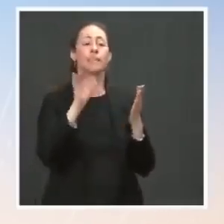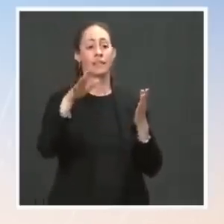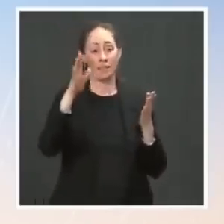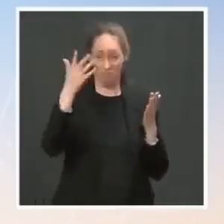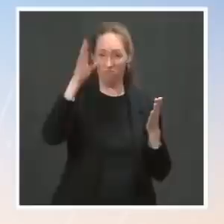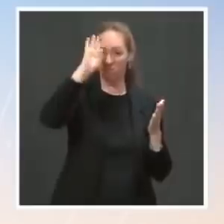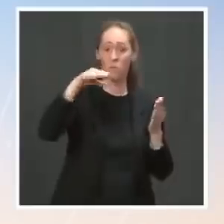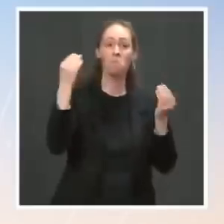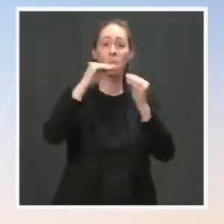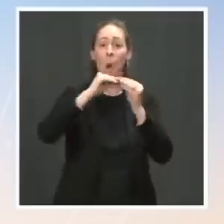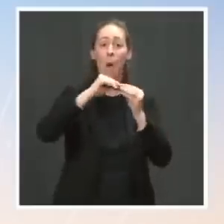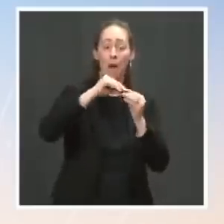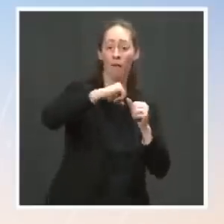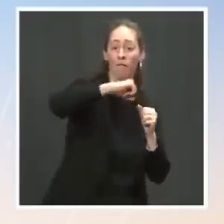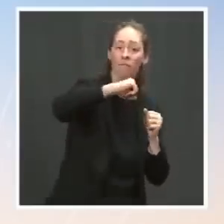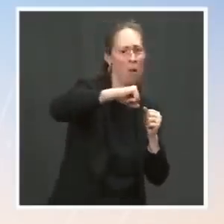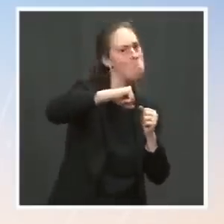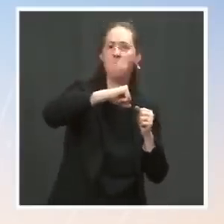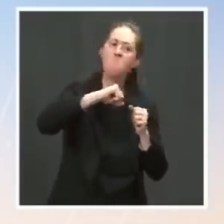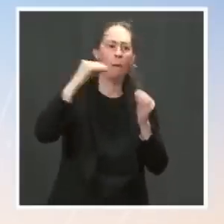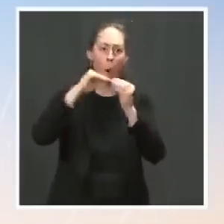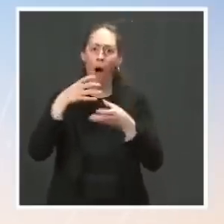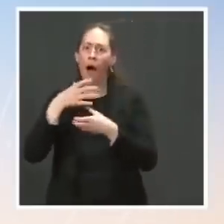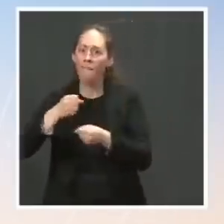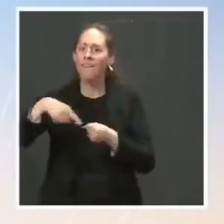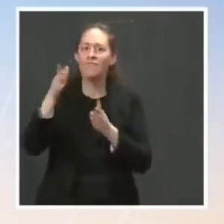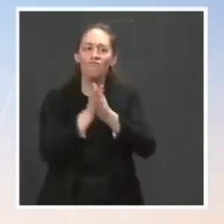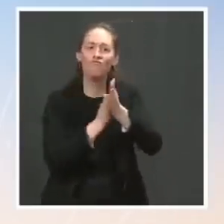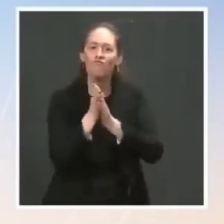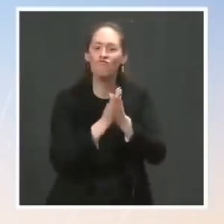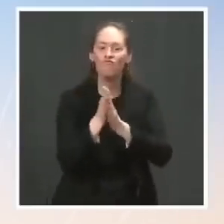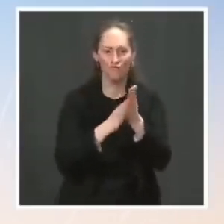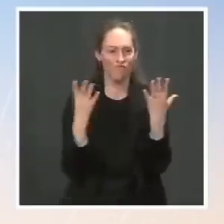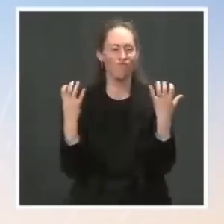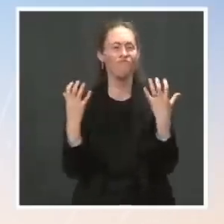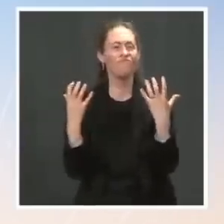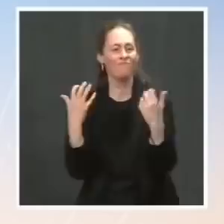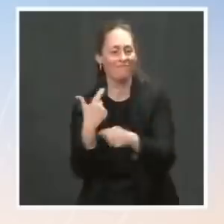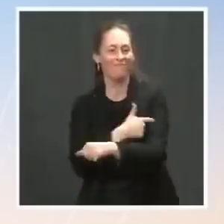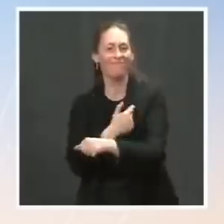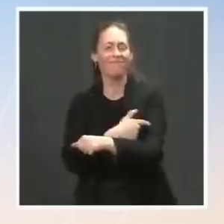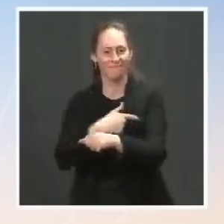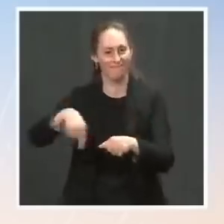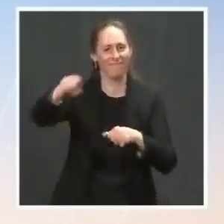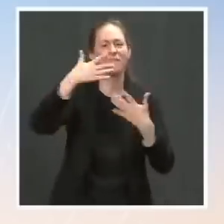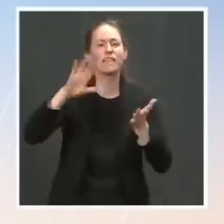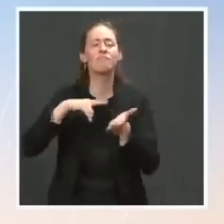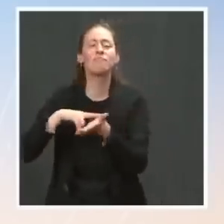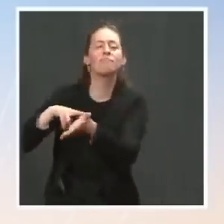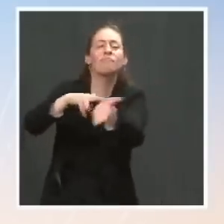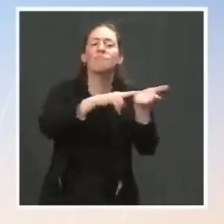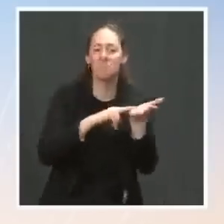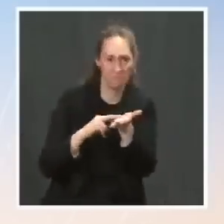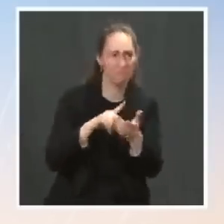increase in confidence among many communities. So in some polling that was put out just yesterday, 40%